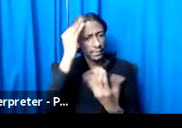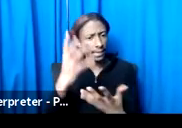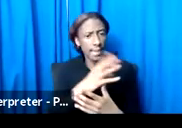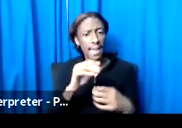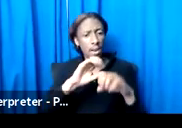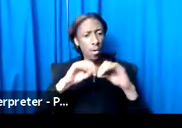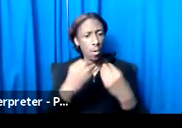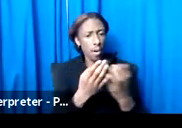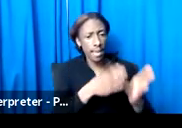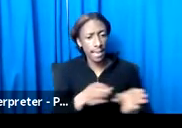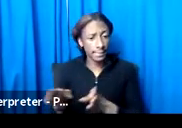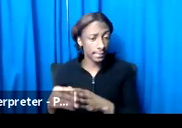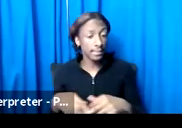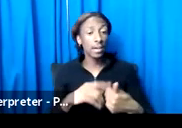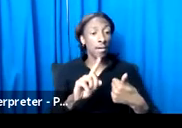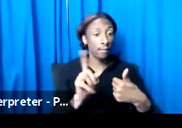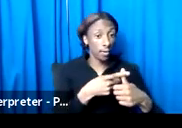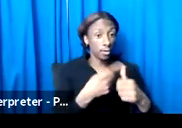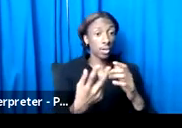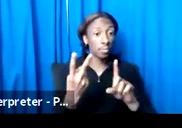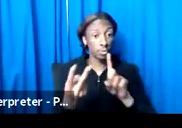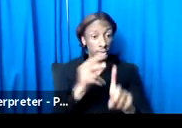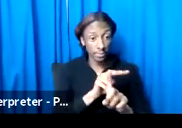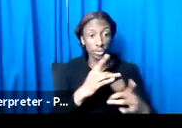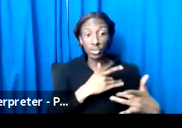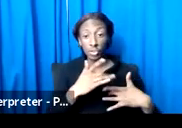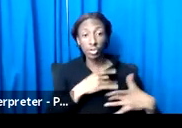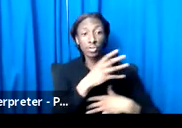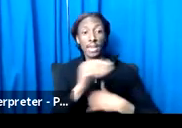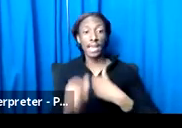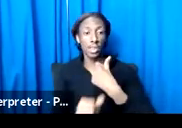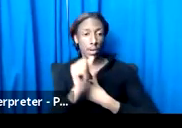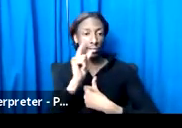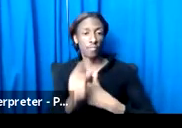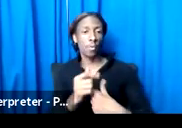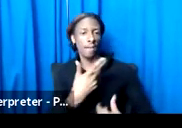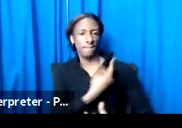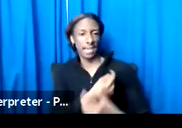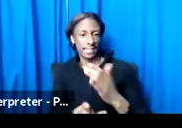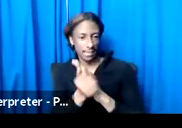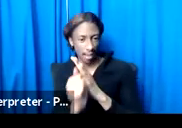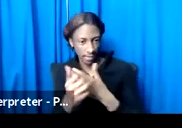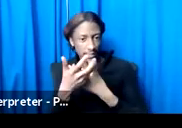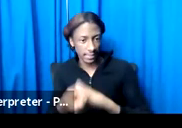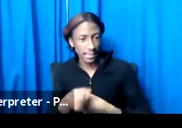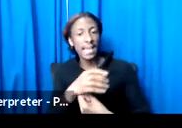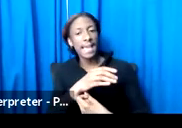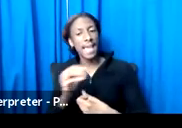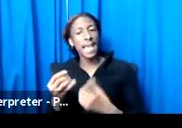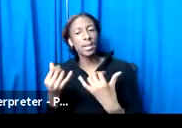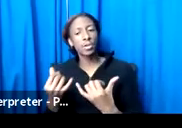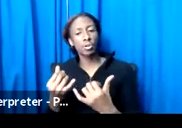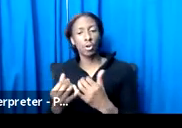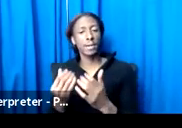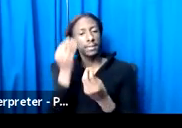by first, perceptions, concerns, and threats to vaccine confidence, and current content gaps